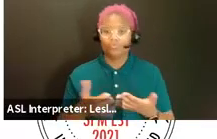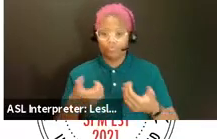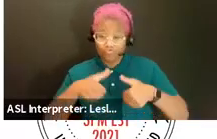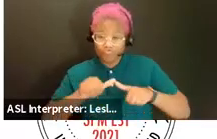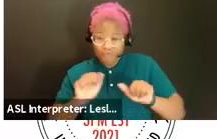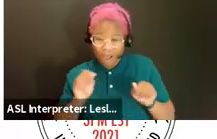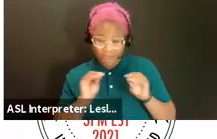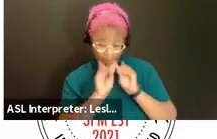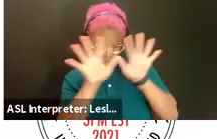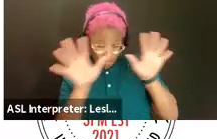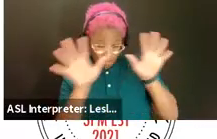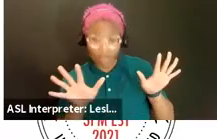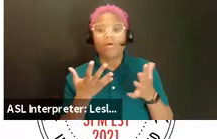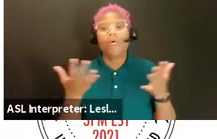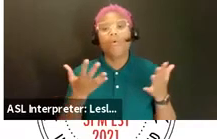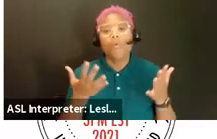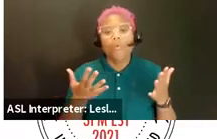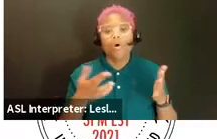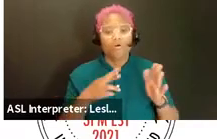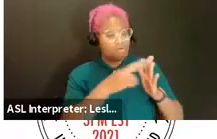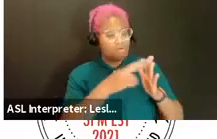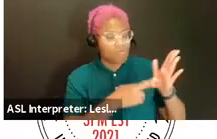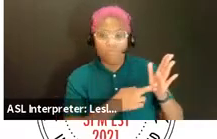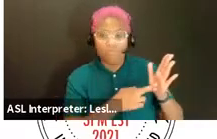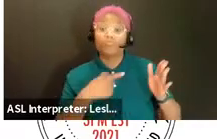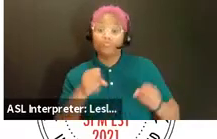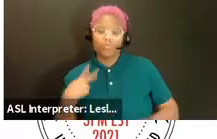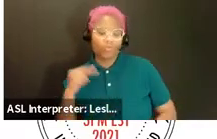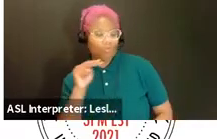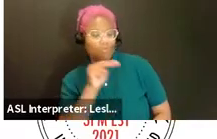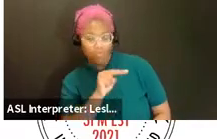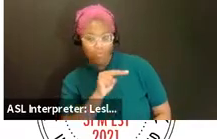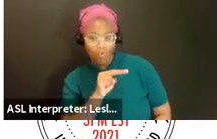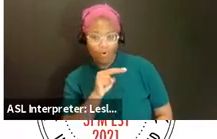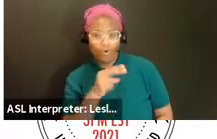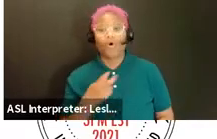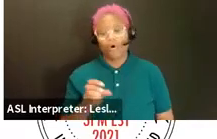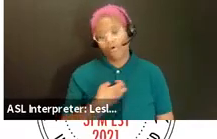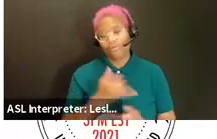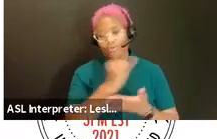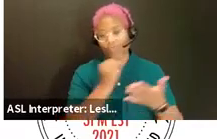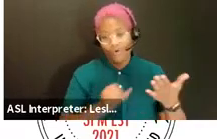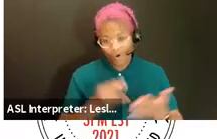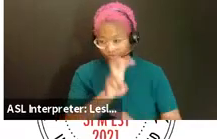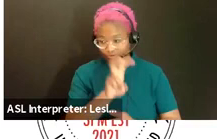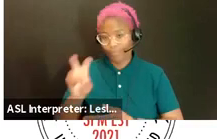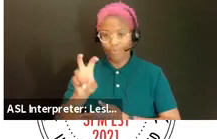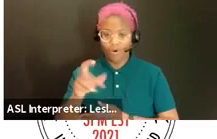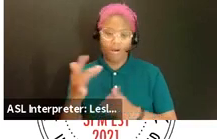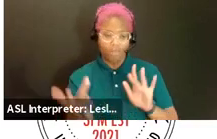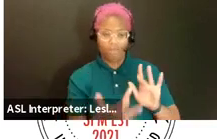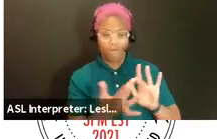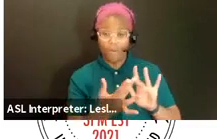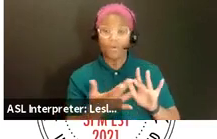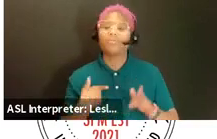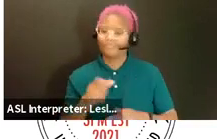those regulations are all available on the Artists from Abroad website. Right. That's actually what I was thinking, was really go to the